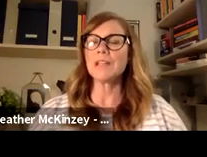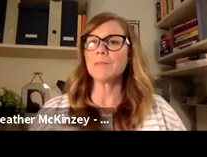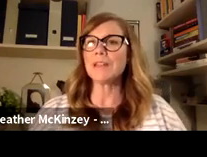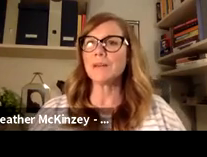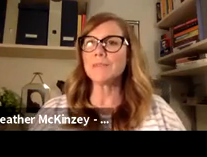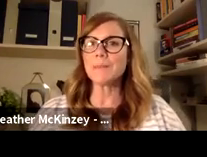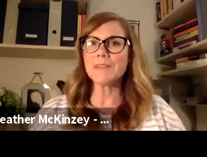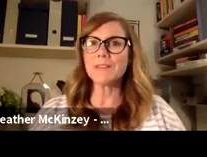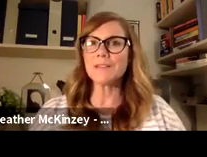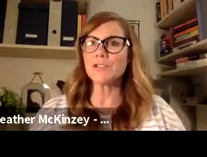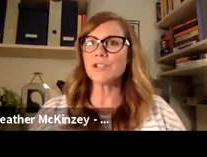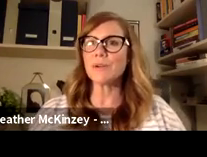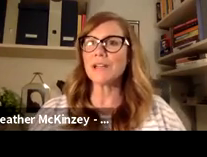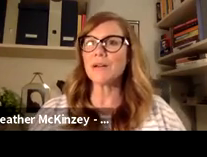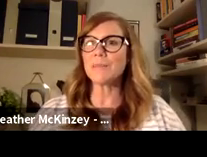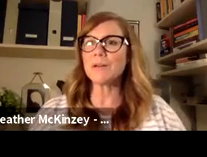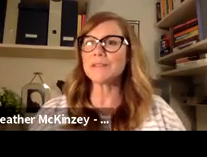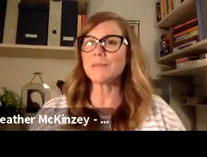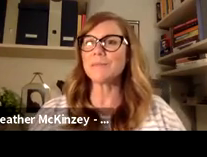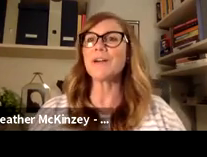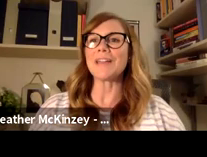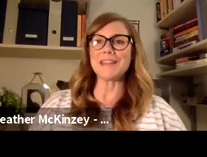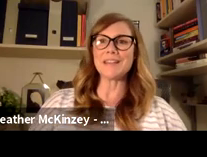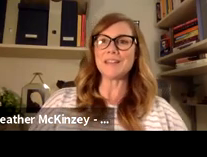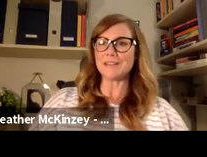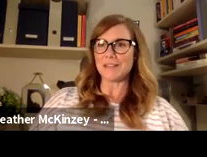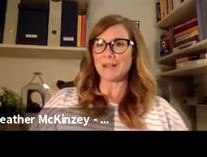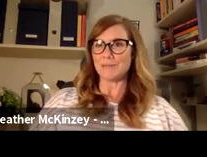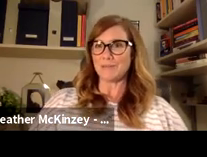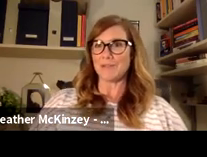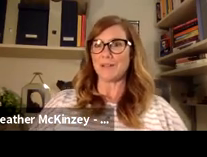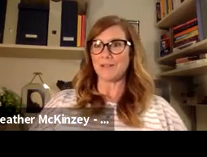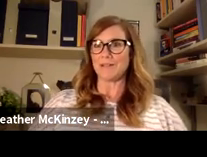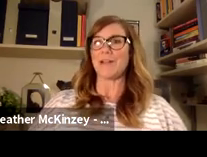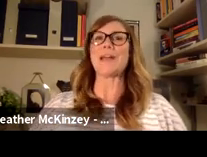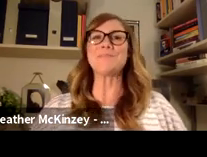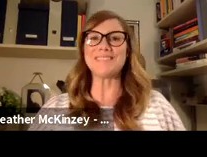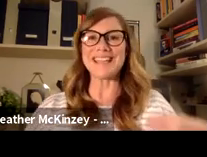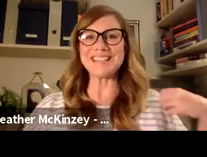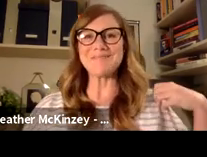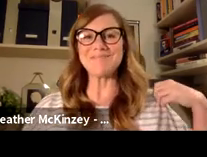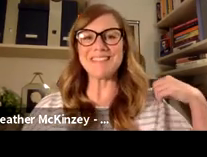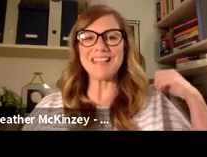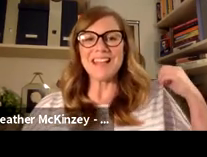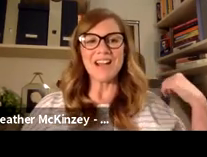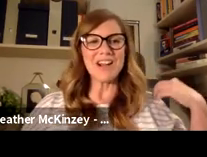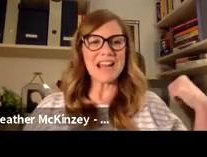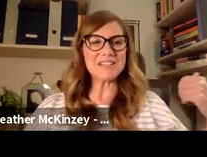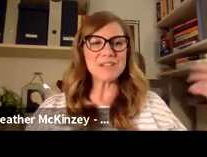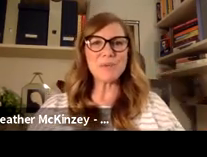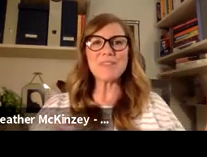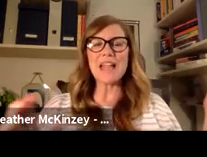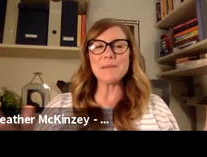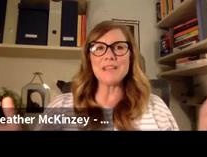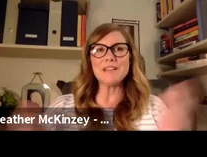Someone can give me a thumbs up that this is showing up. Okay, thank you. Okay, thanks. All